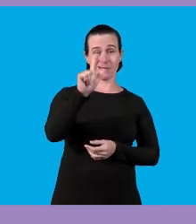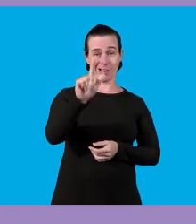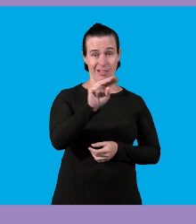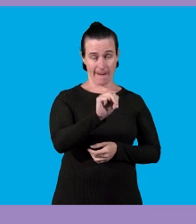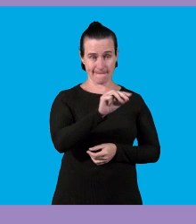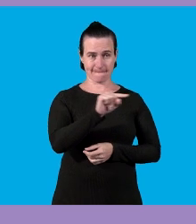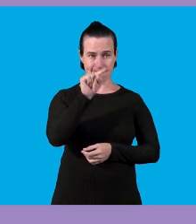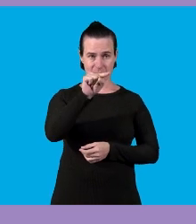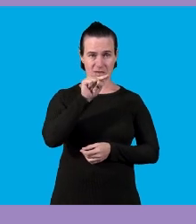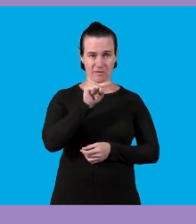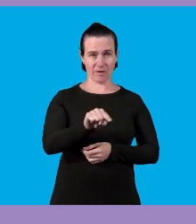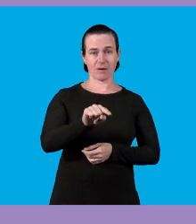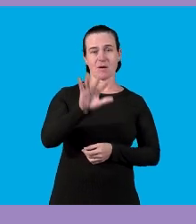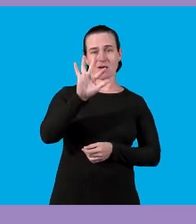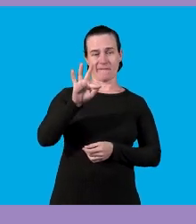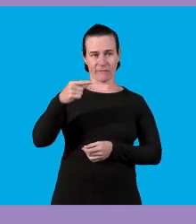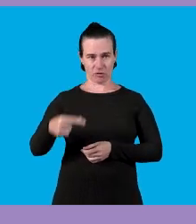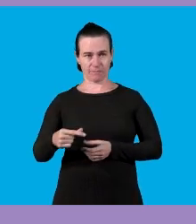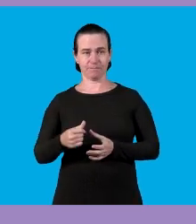divided by fg.